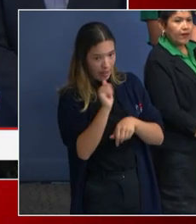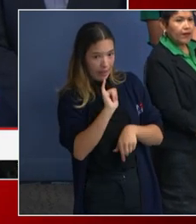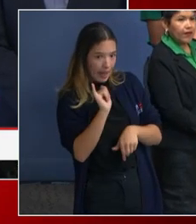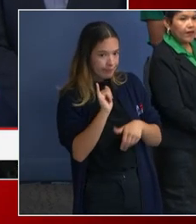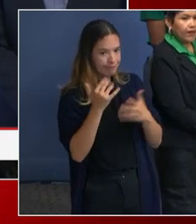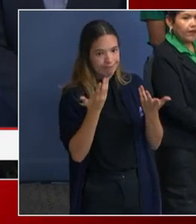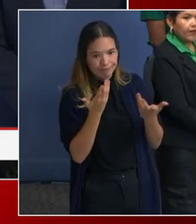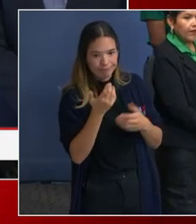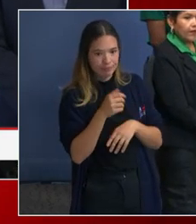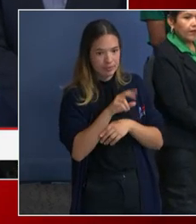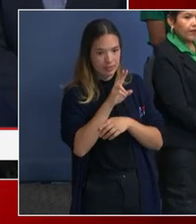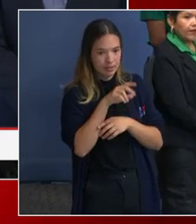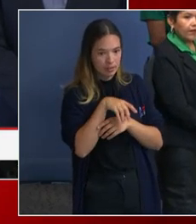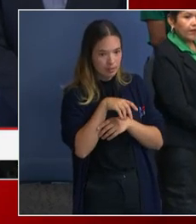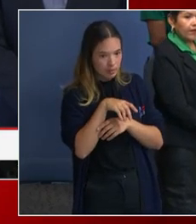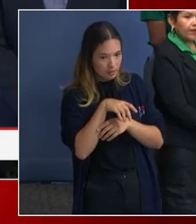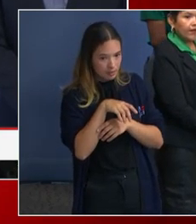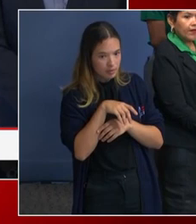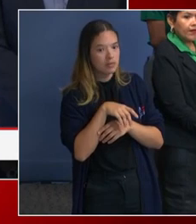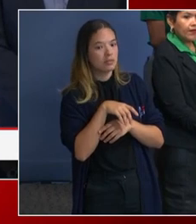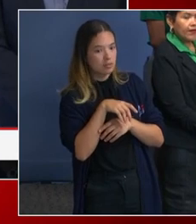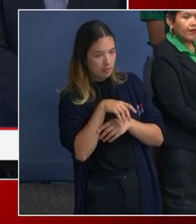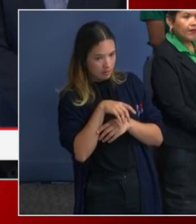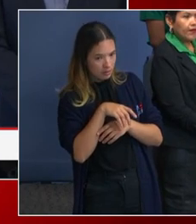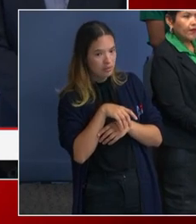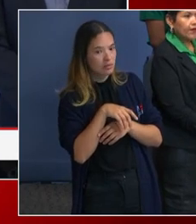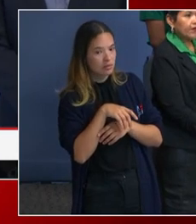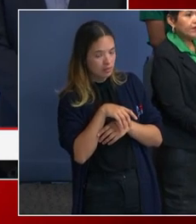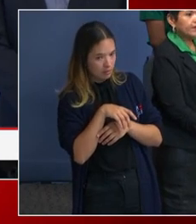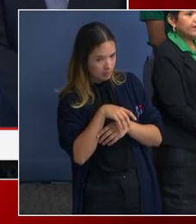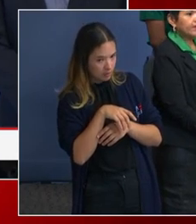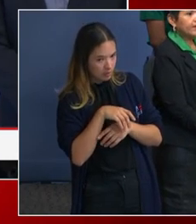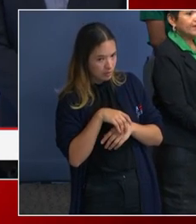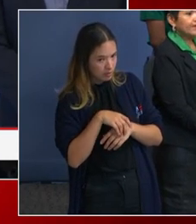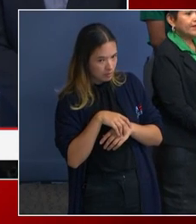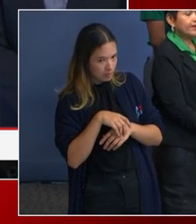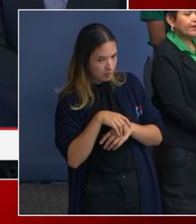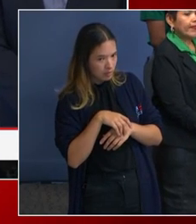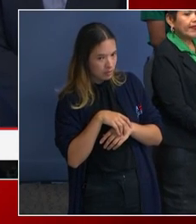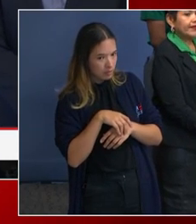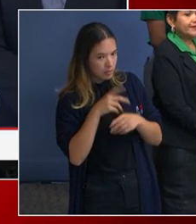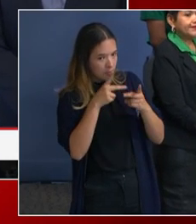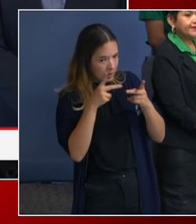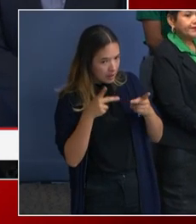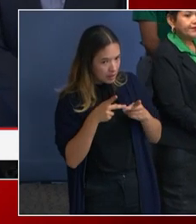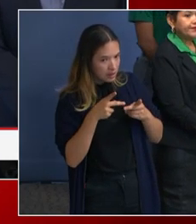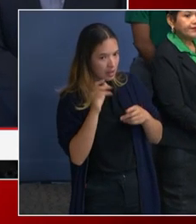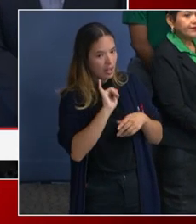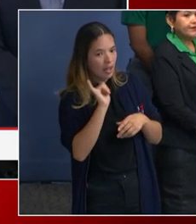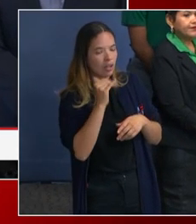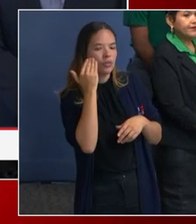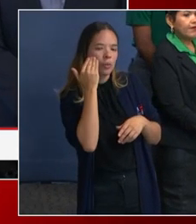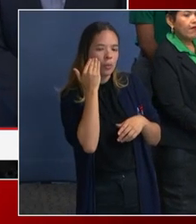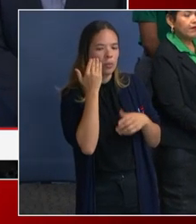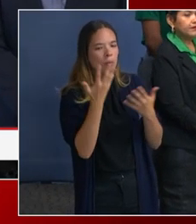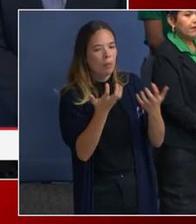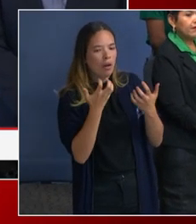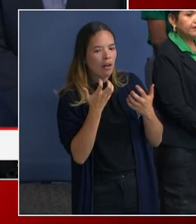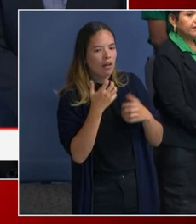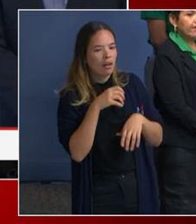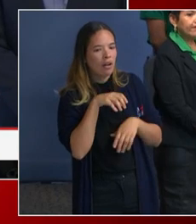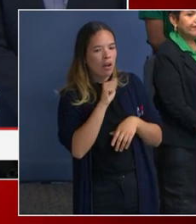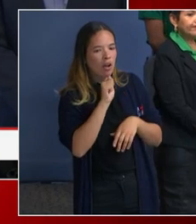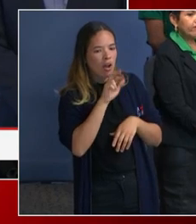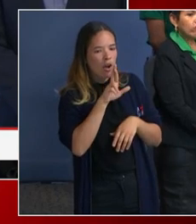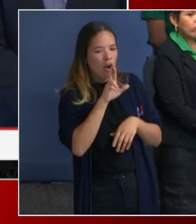processing center for people as well as a place for people to, I know you had asked for the Armory for something like this. Are you looking